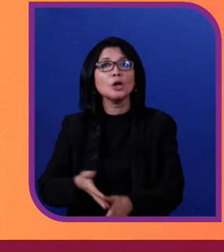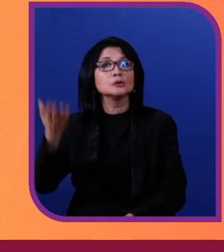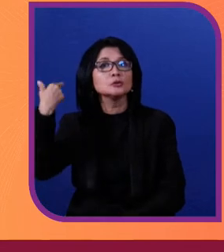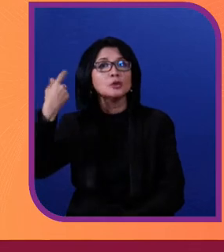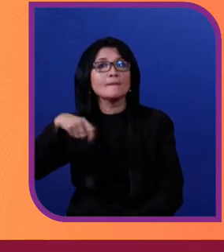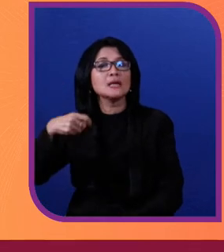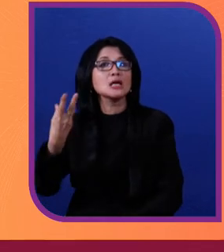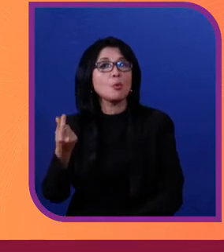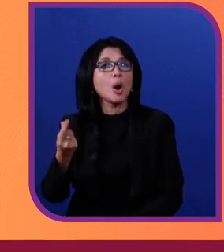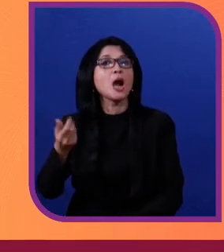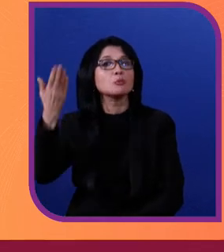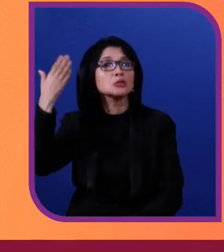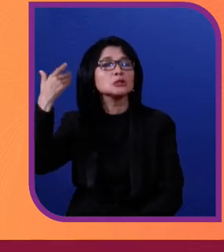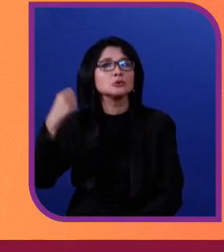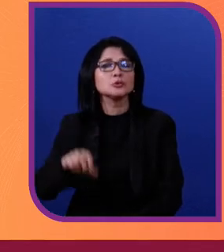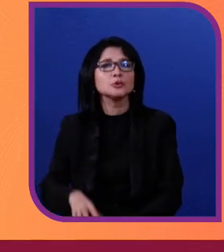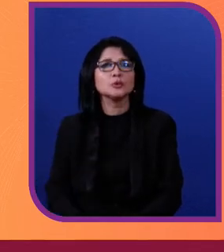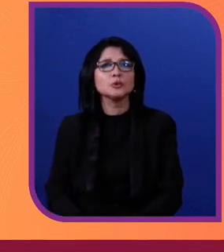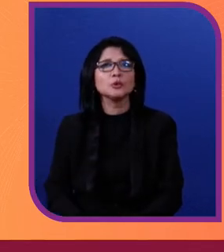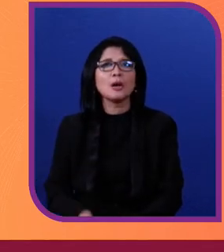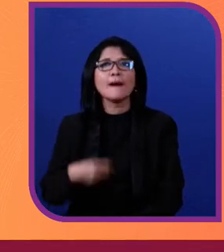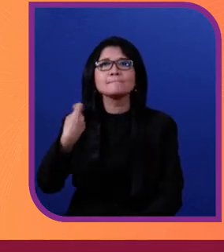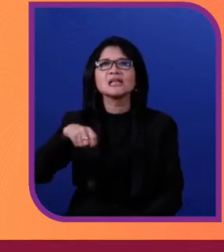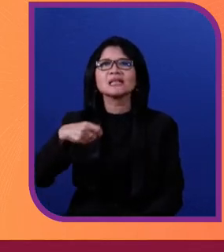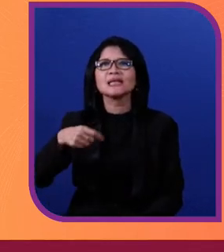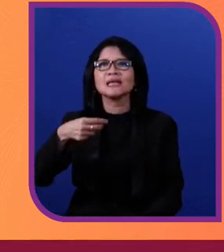Indonesia Minister of Finance